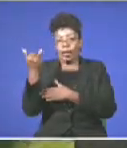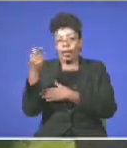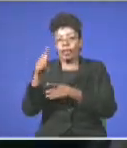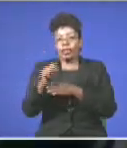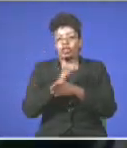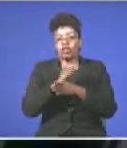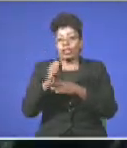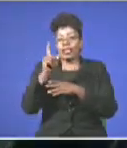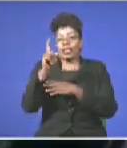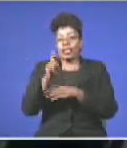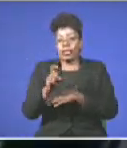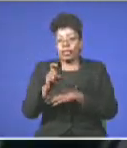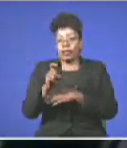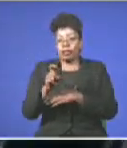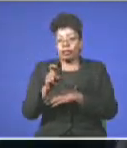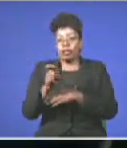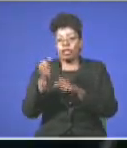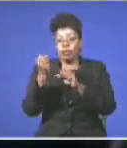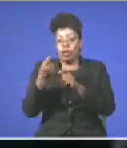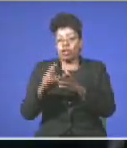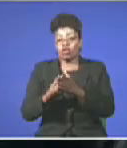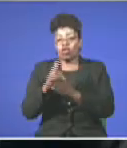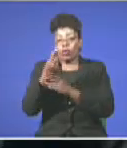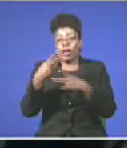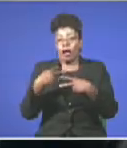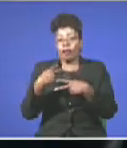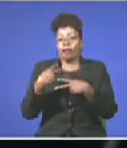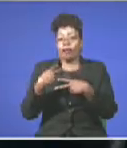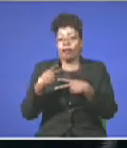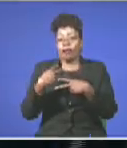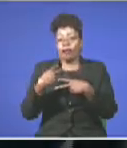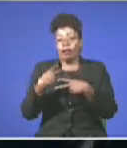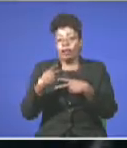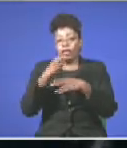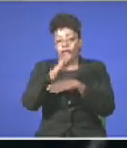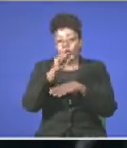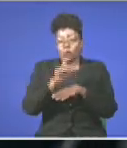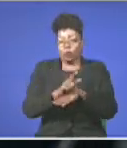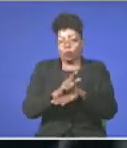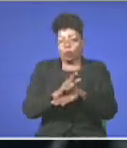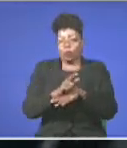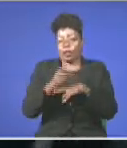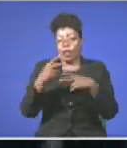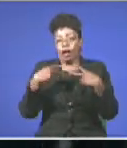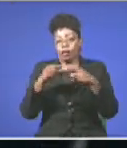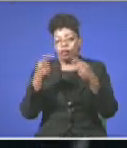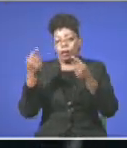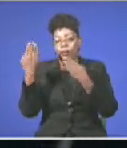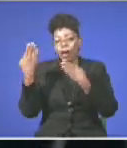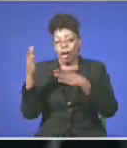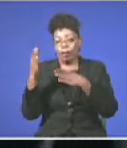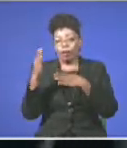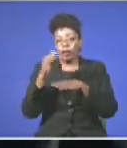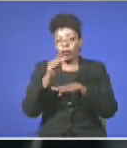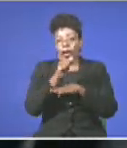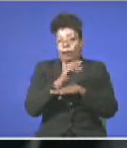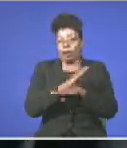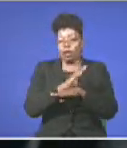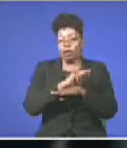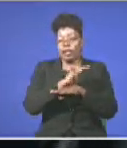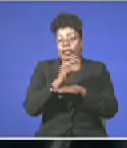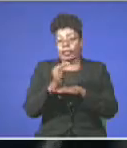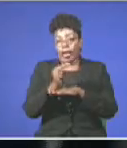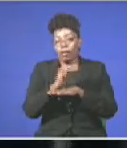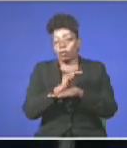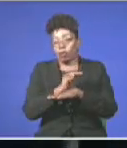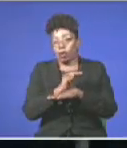necessary. Baseball is growing. And, you know, we have three different, we have Eleuthera, we have Grand Bahama, we have Abaco, we have Nassau.